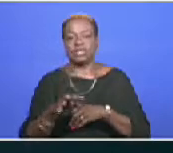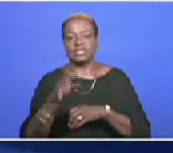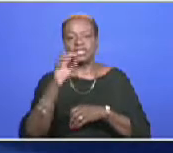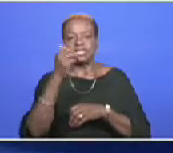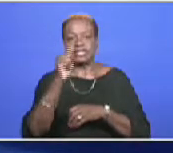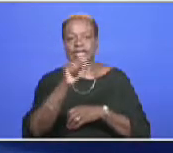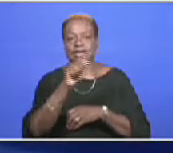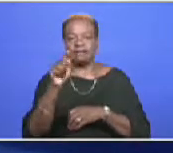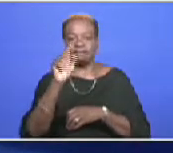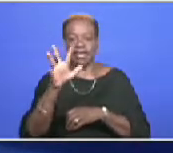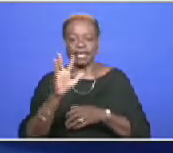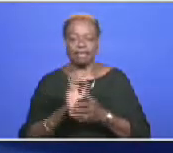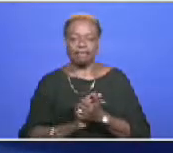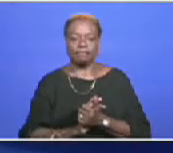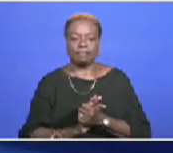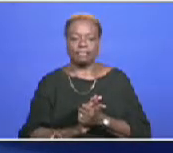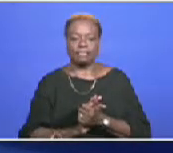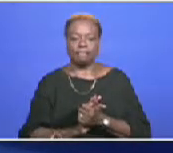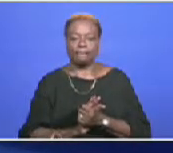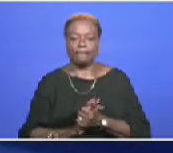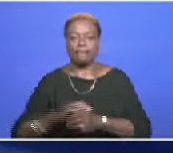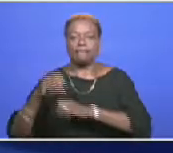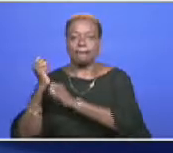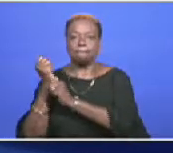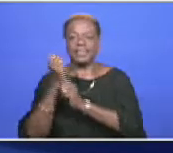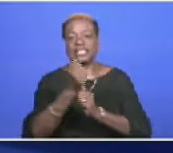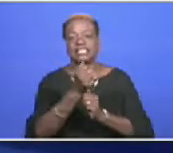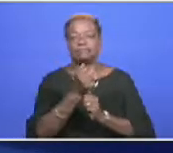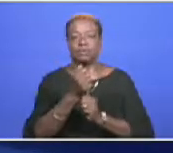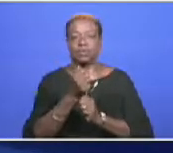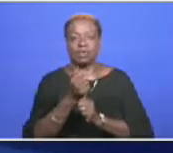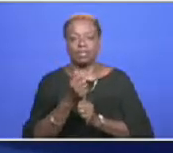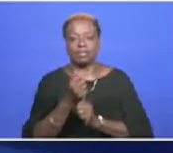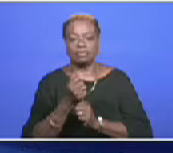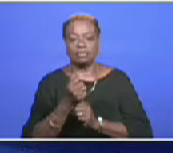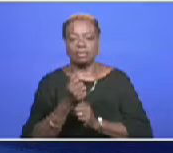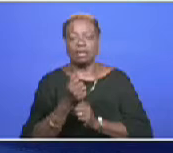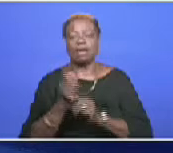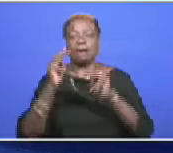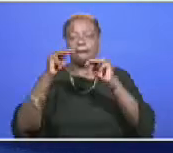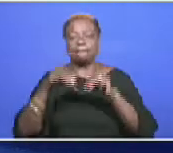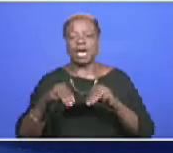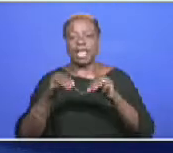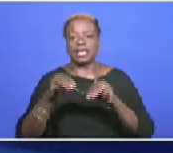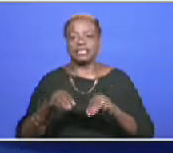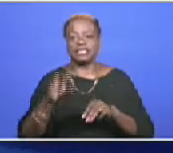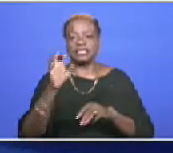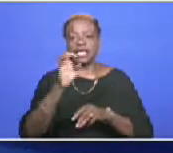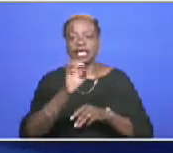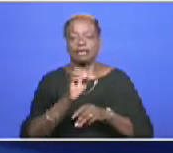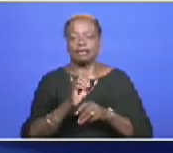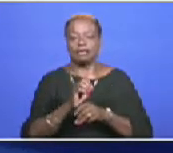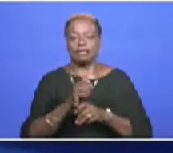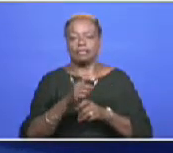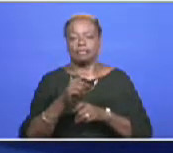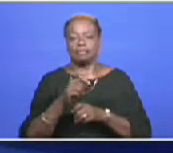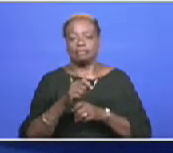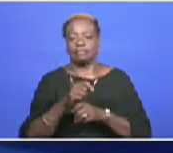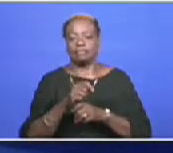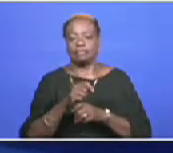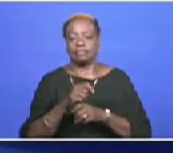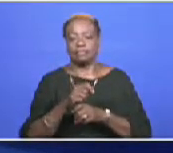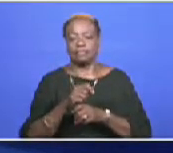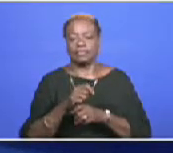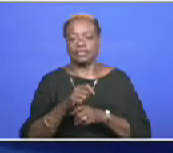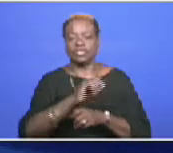10-5. From the minor league baseball diamond last night, despite going 0-for-4, Jazz Chisholm and the Jackson Generals winning the rubber game of their series